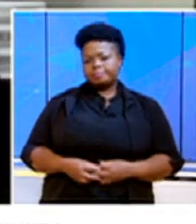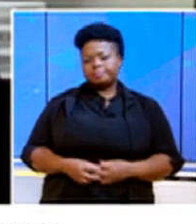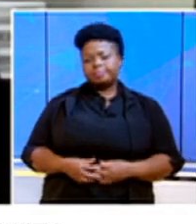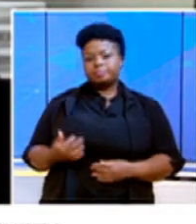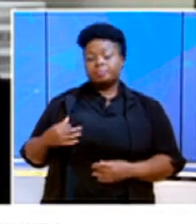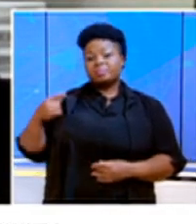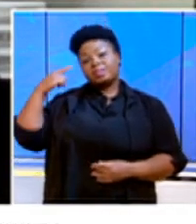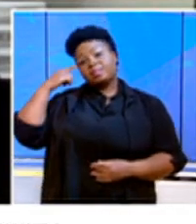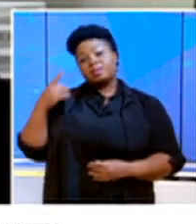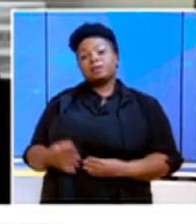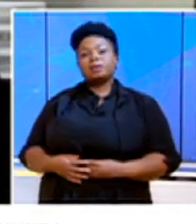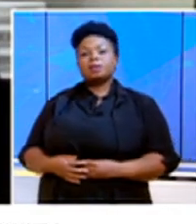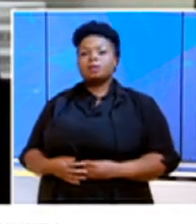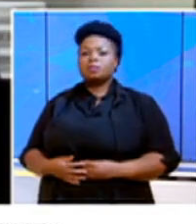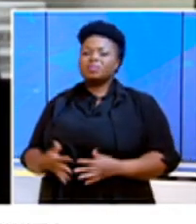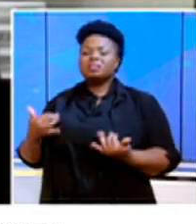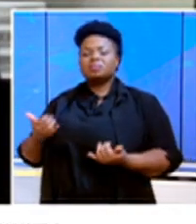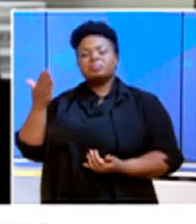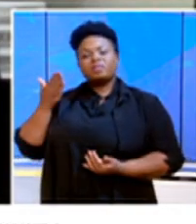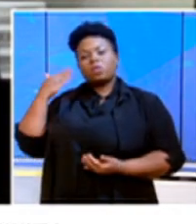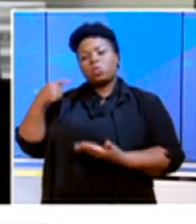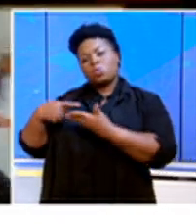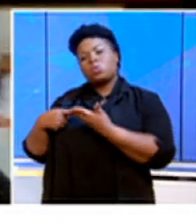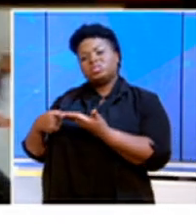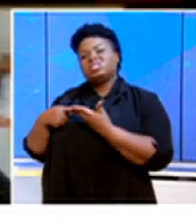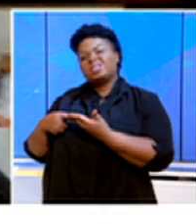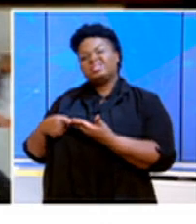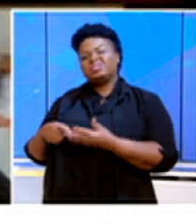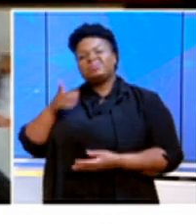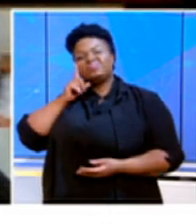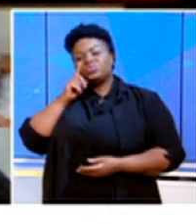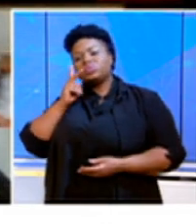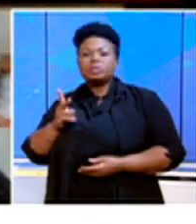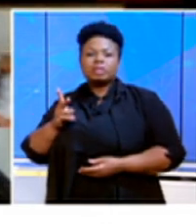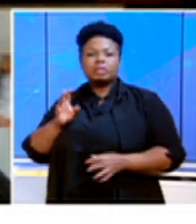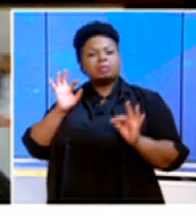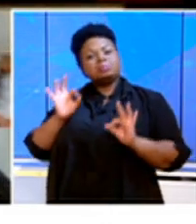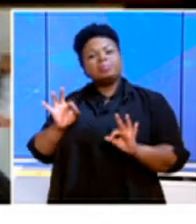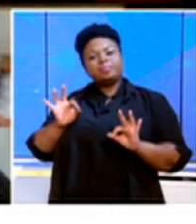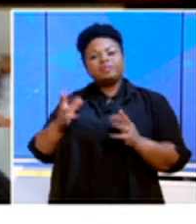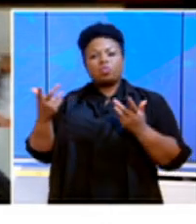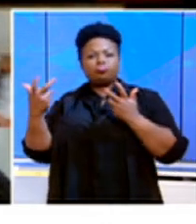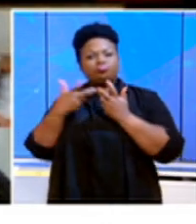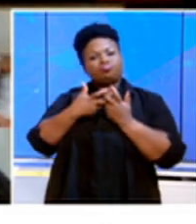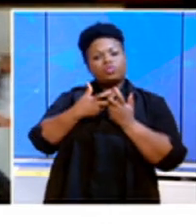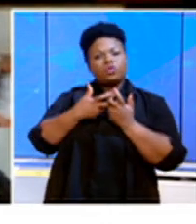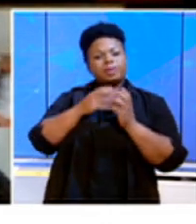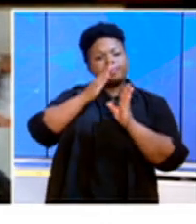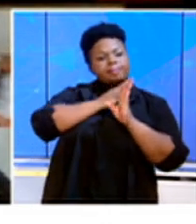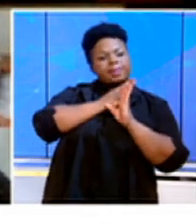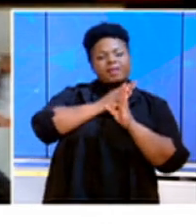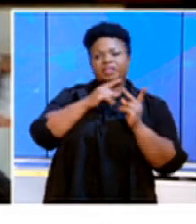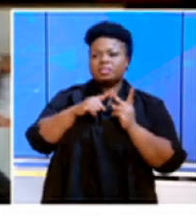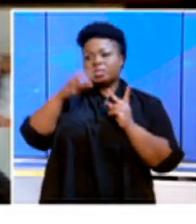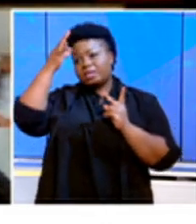I think that there have been discussions to sort of look at appropriate cooperation between the public and the private